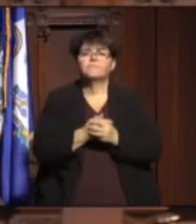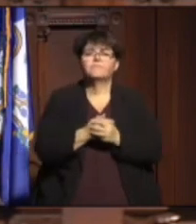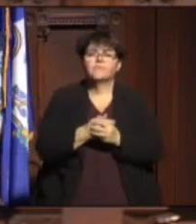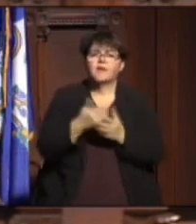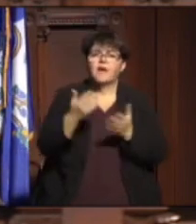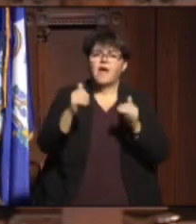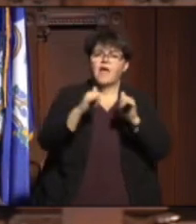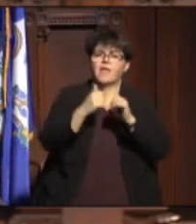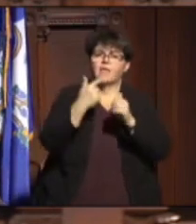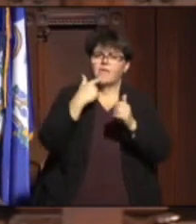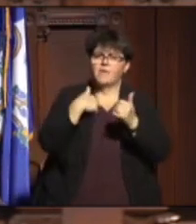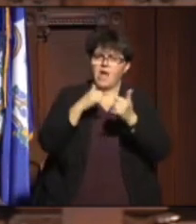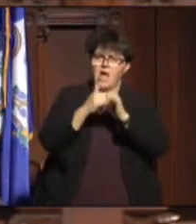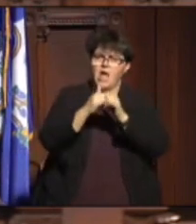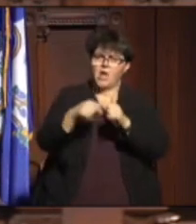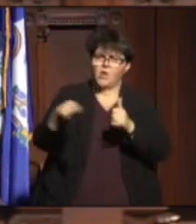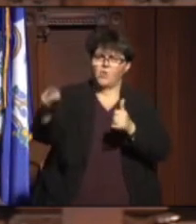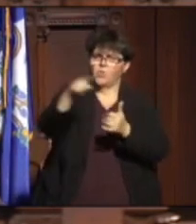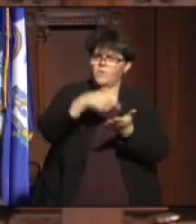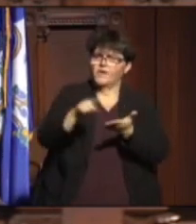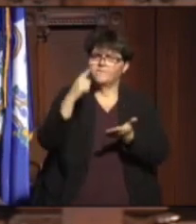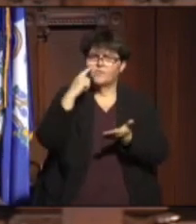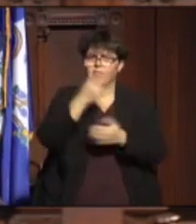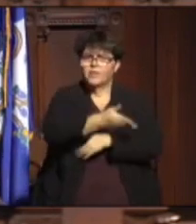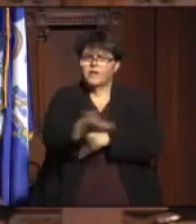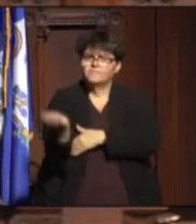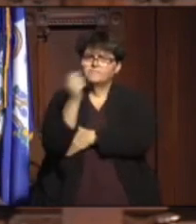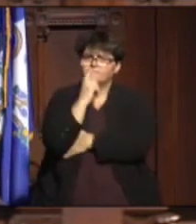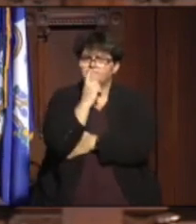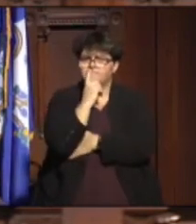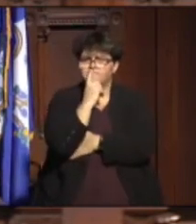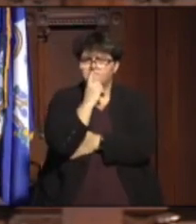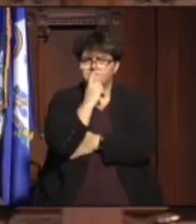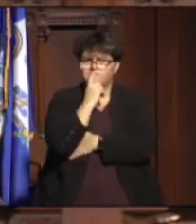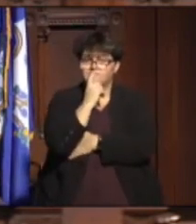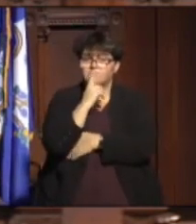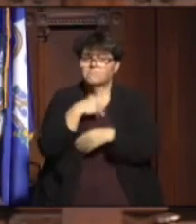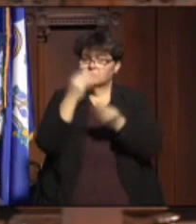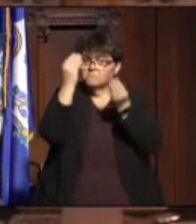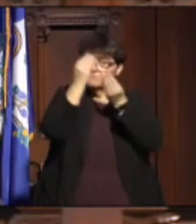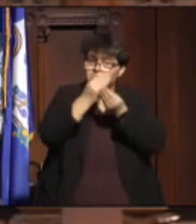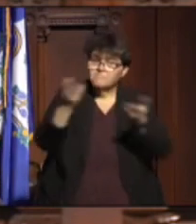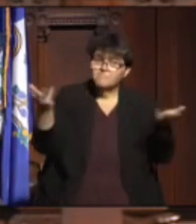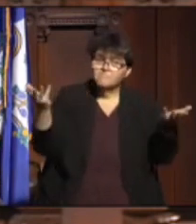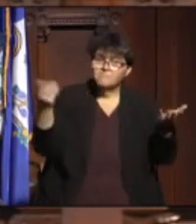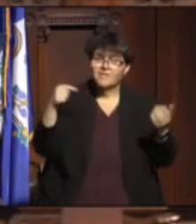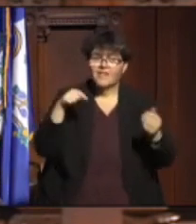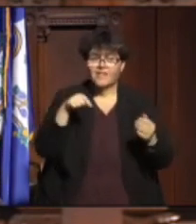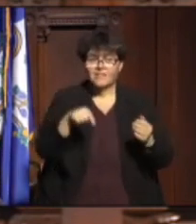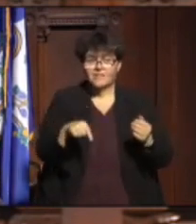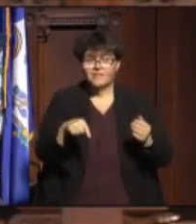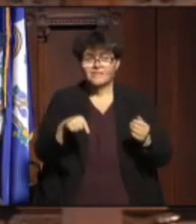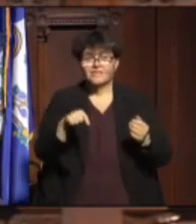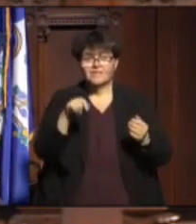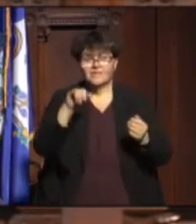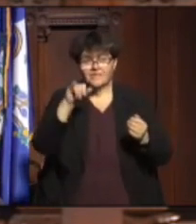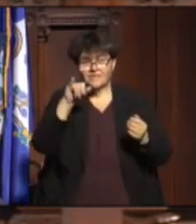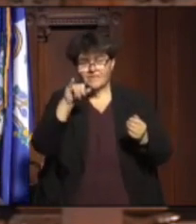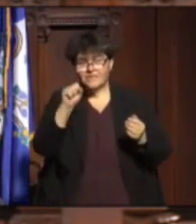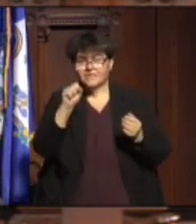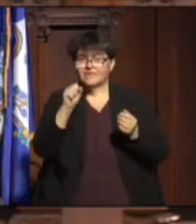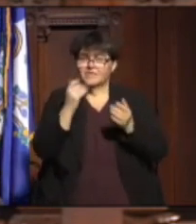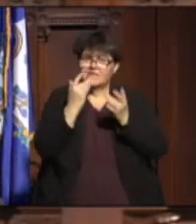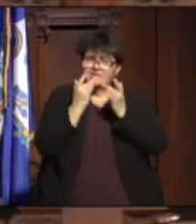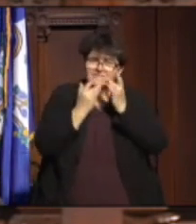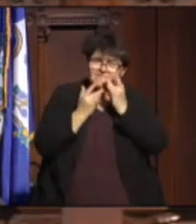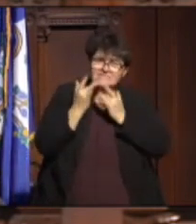that this next fiscal year, our budget's pretty tight. There's no surplus built into it. Fiscal